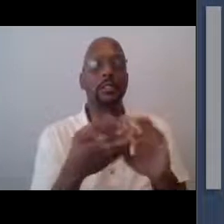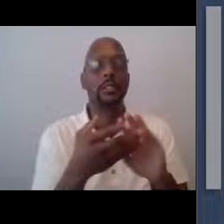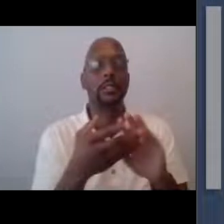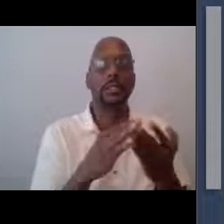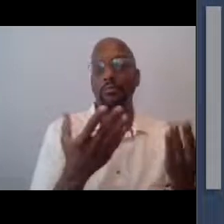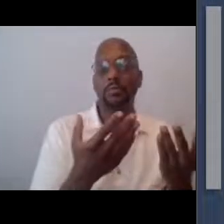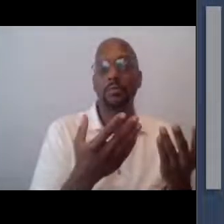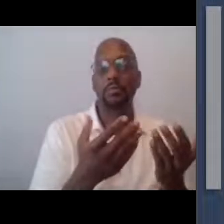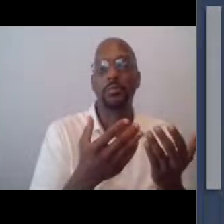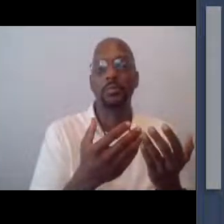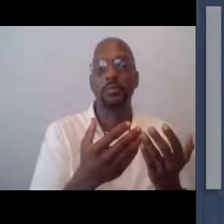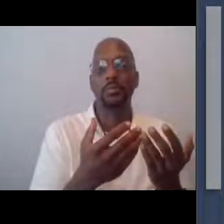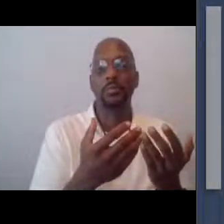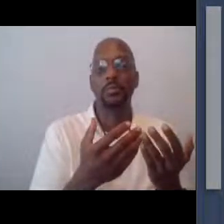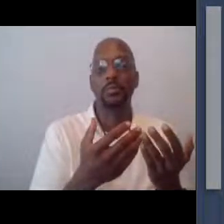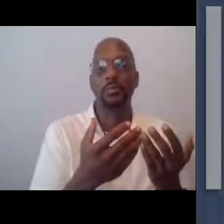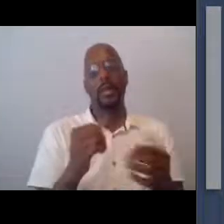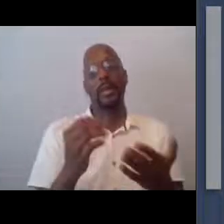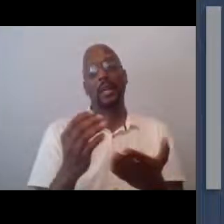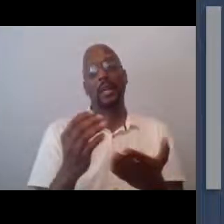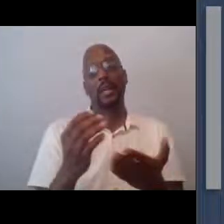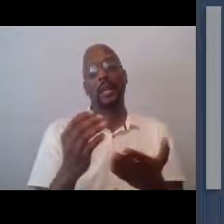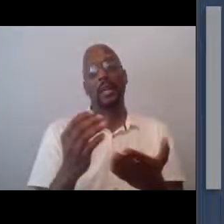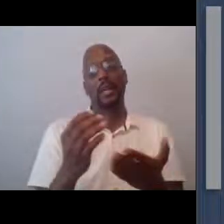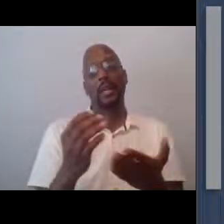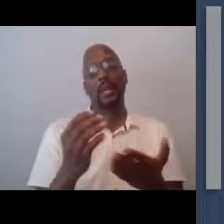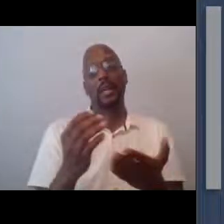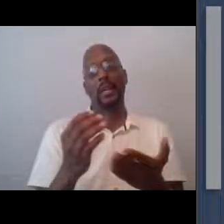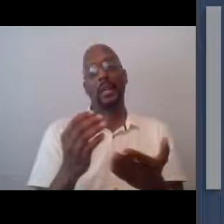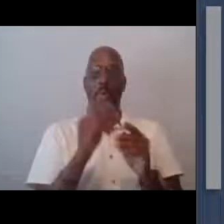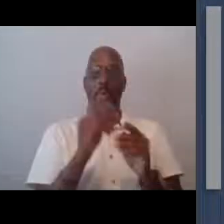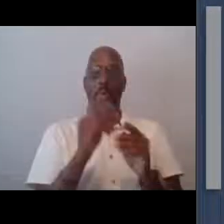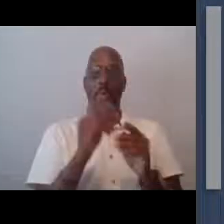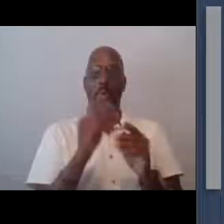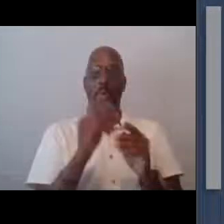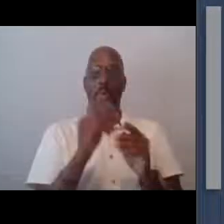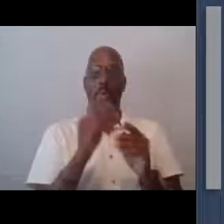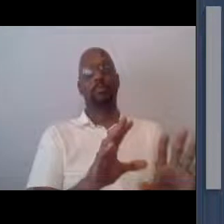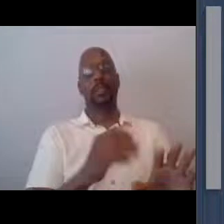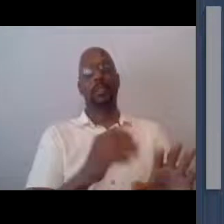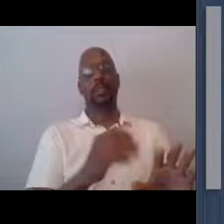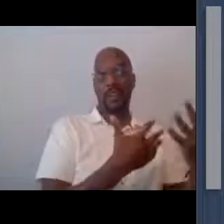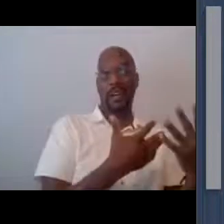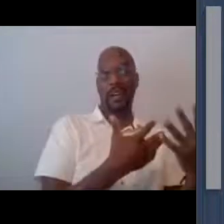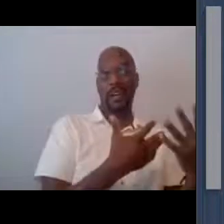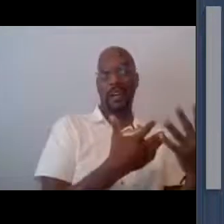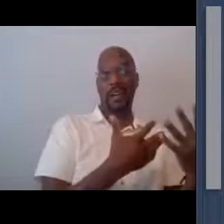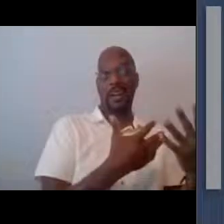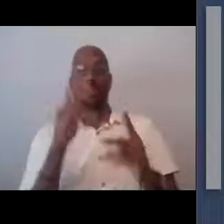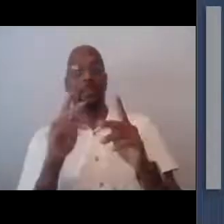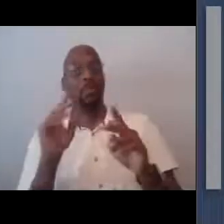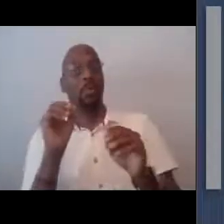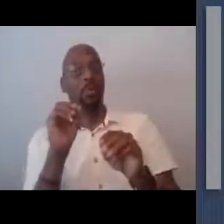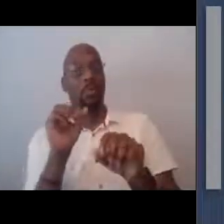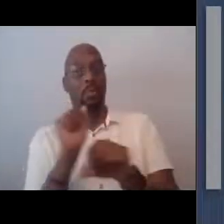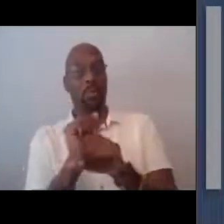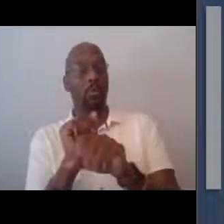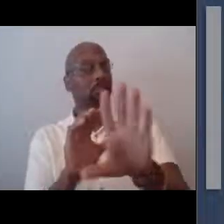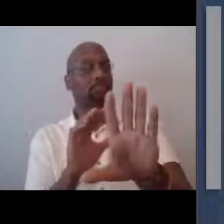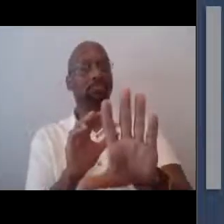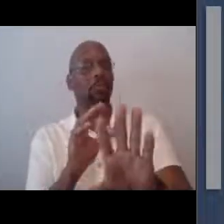higher percentage, more people, not just a higher percent. You got 5 and you got 5 people working, that's 100%. We want 100